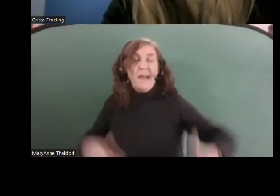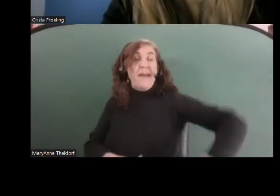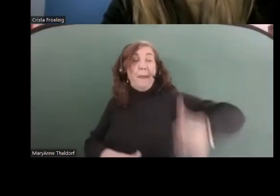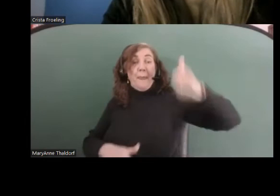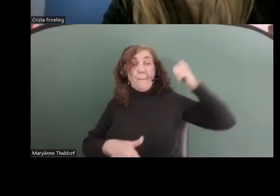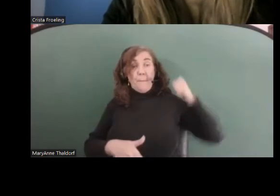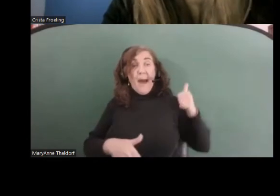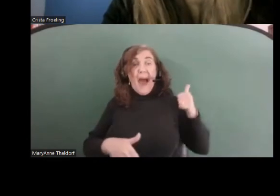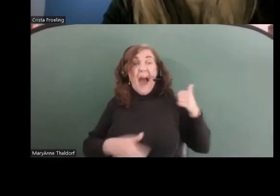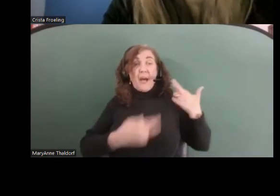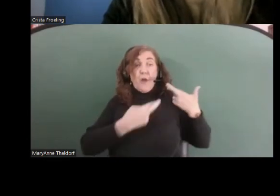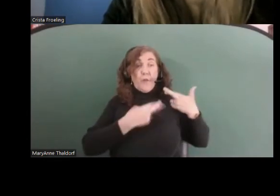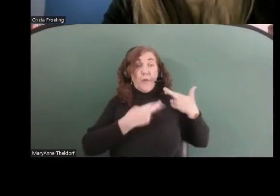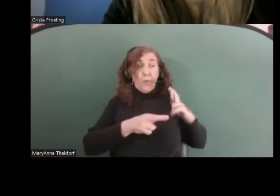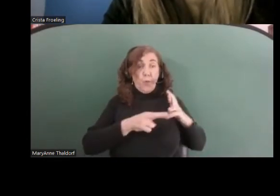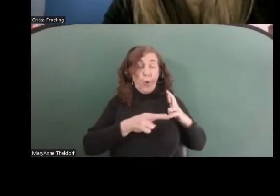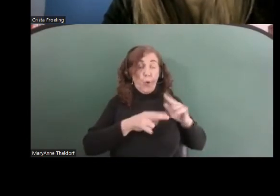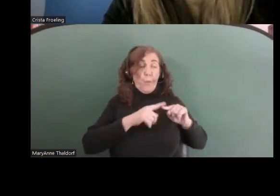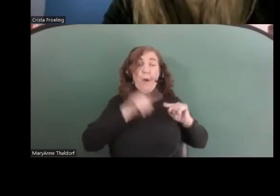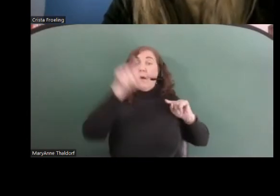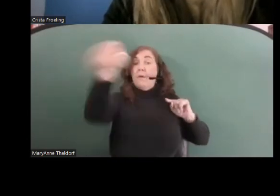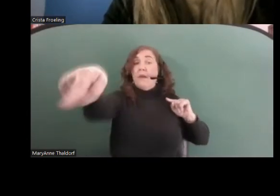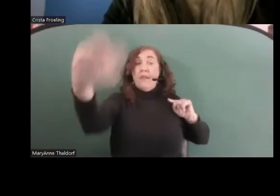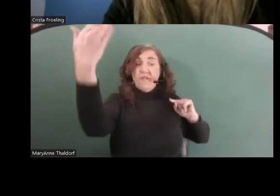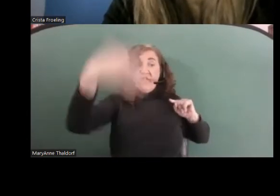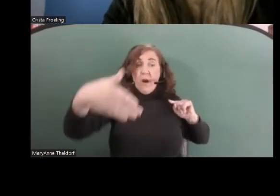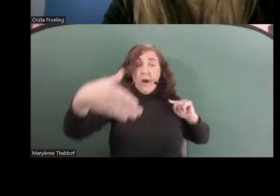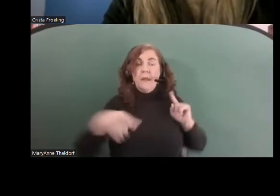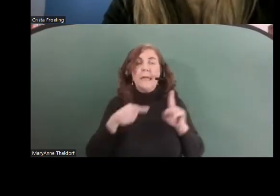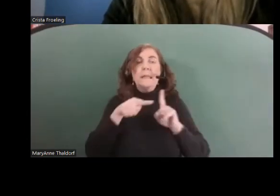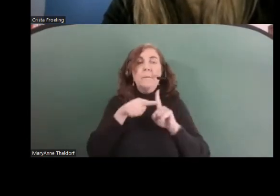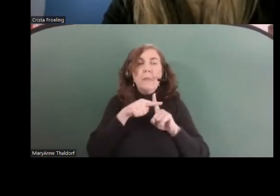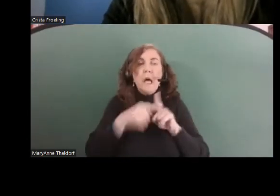dB. That's terrible.